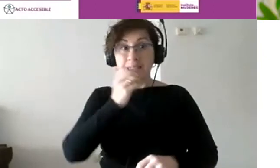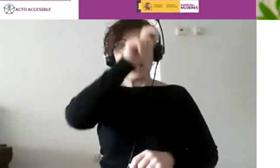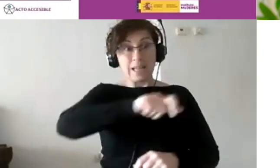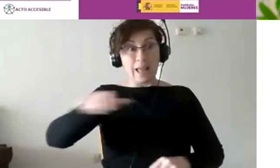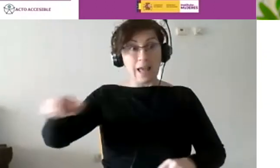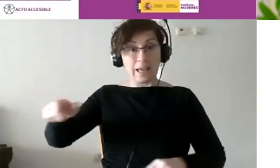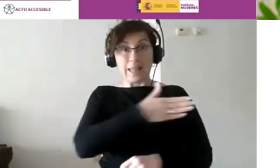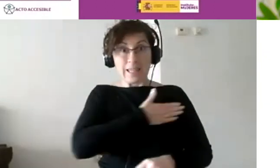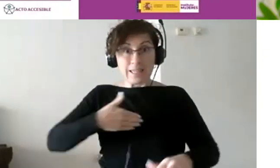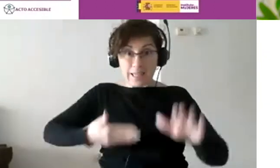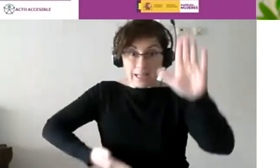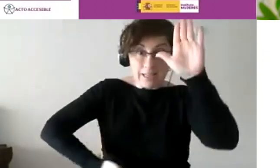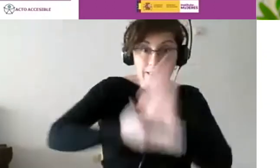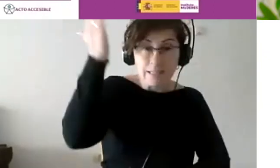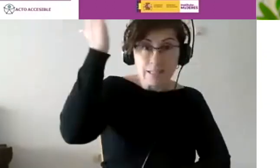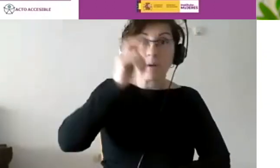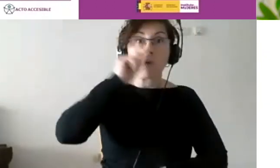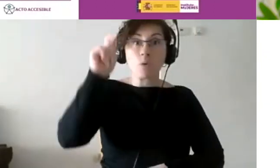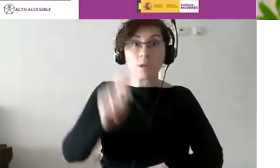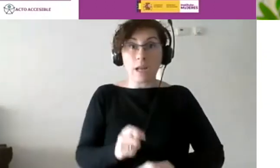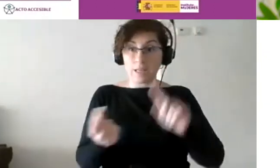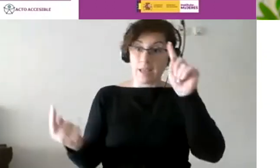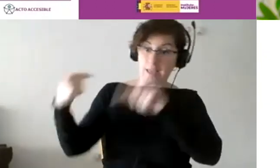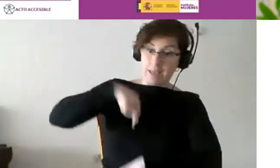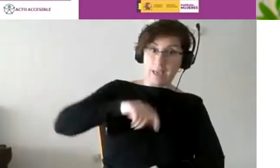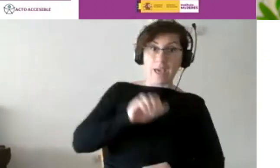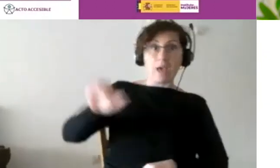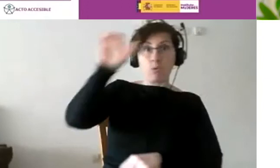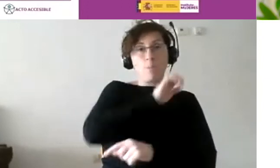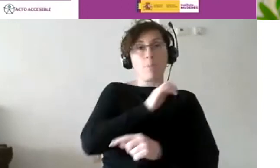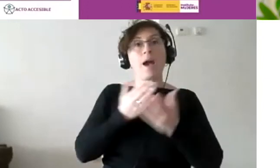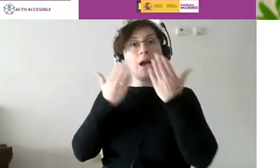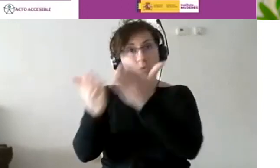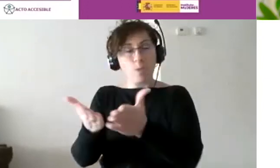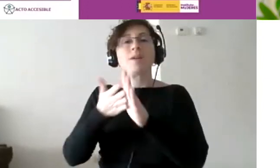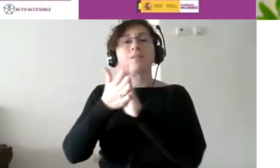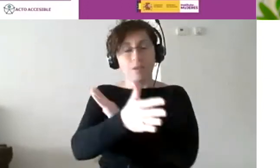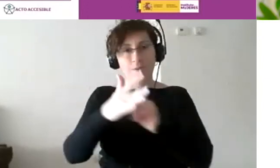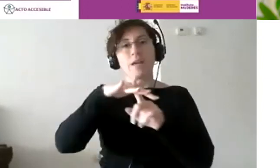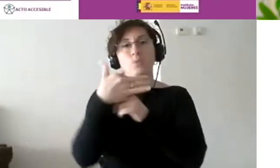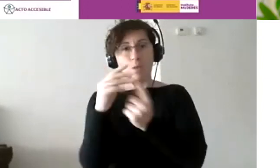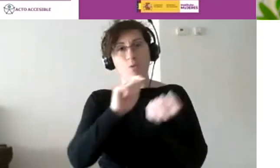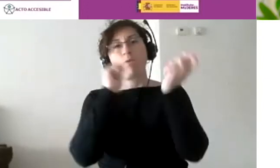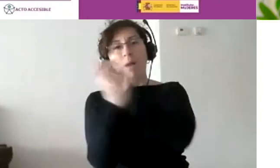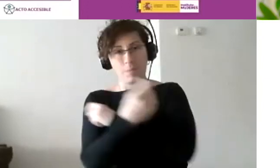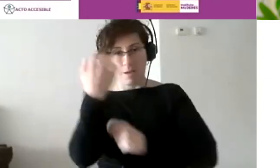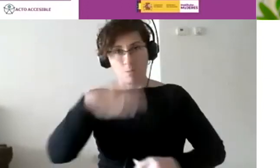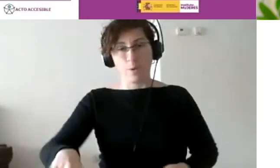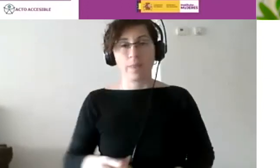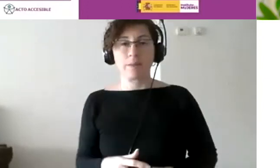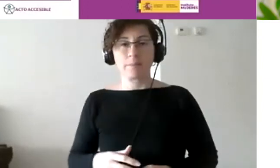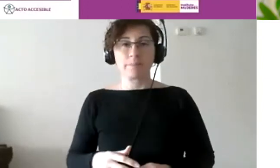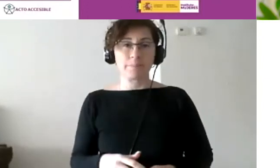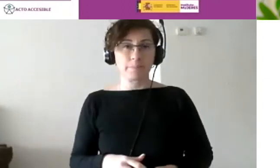Europe. That's why I'm here, and that's why I'm talking with you about the situation. The first